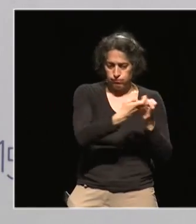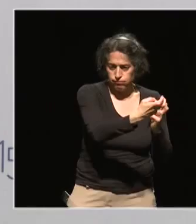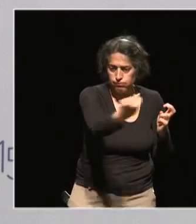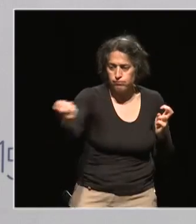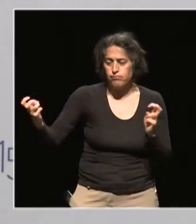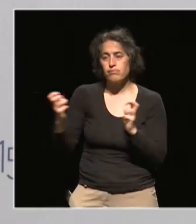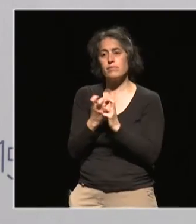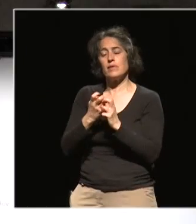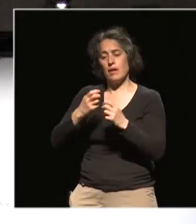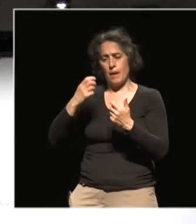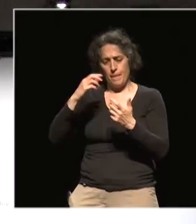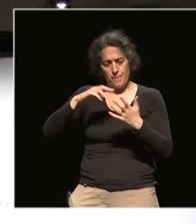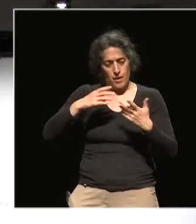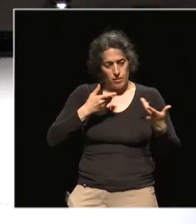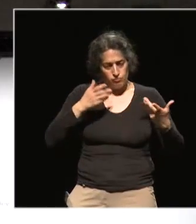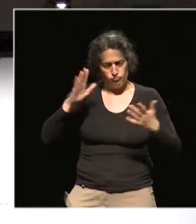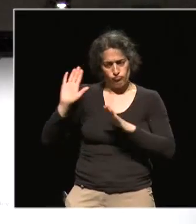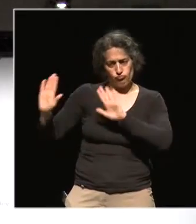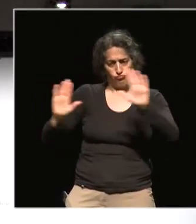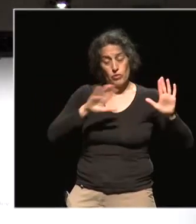the ambition of the INDCs.